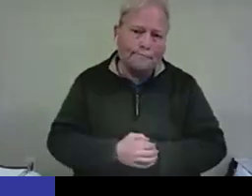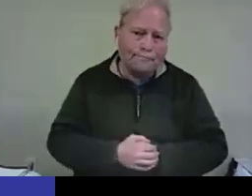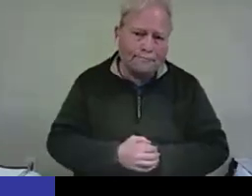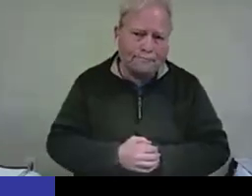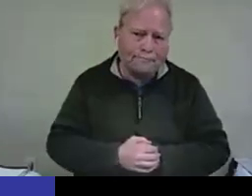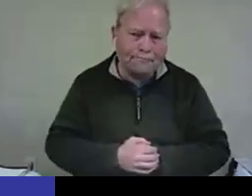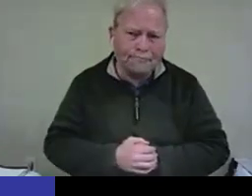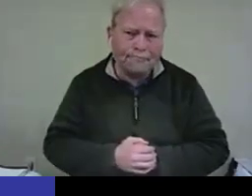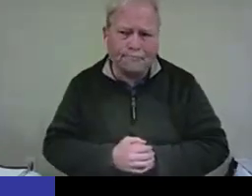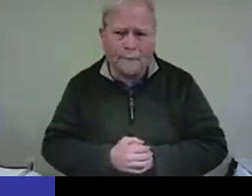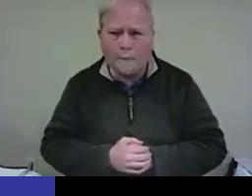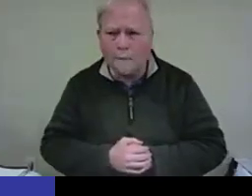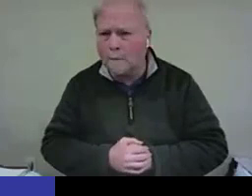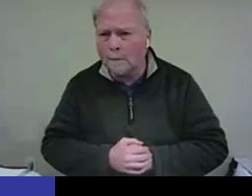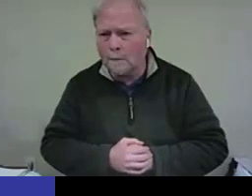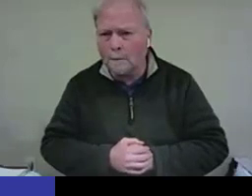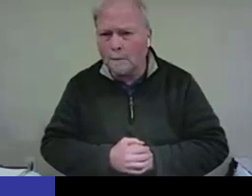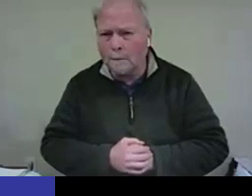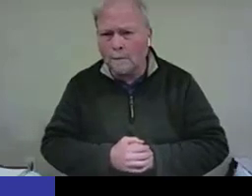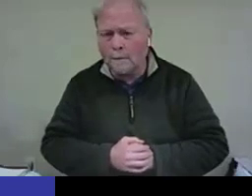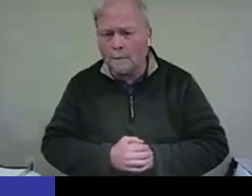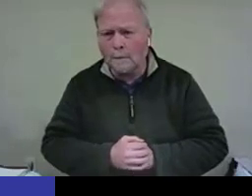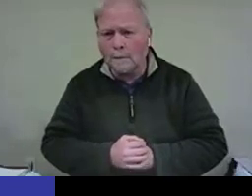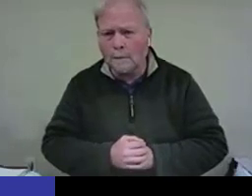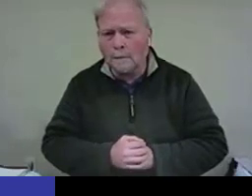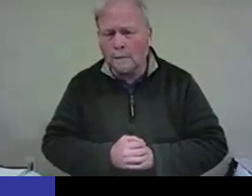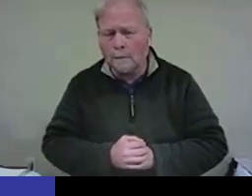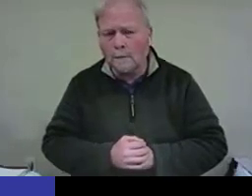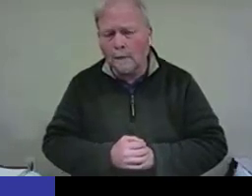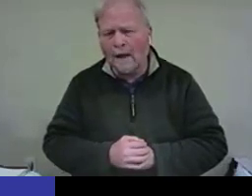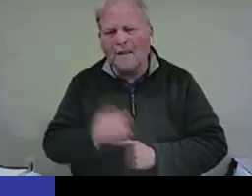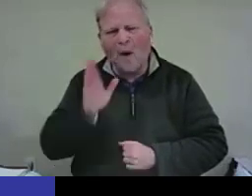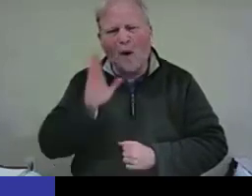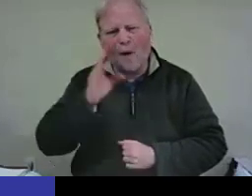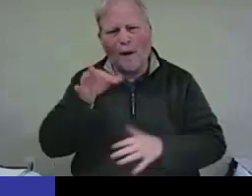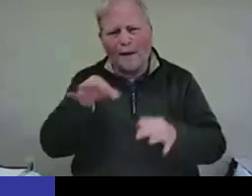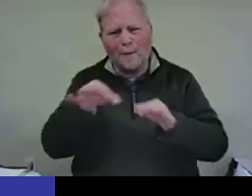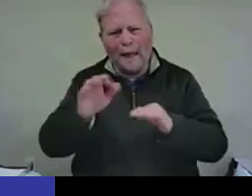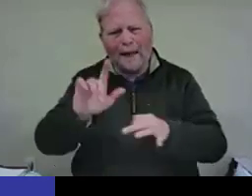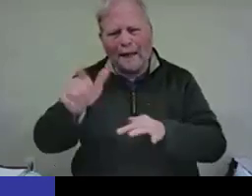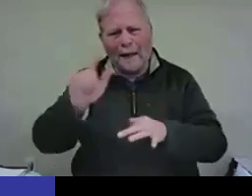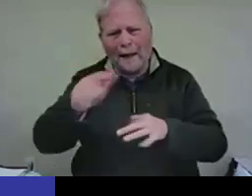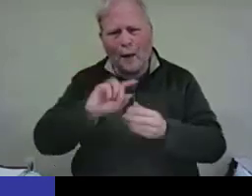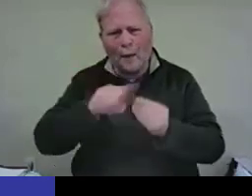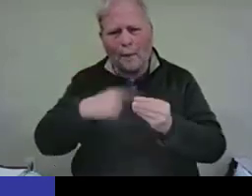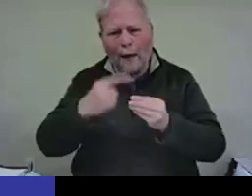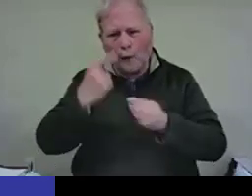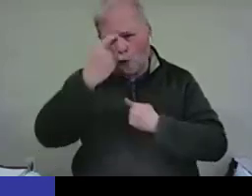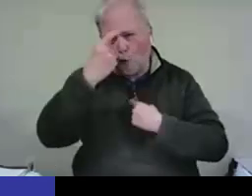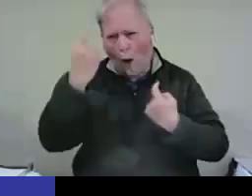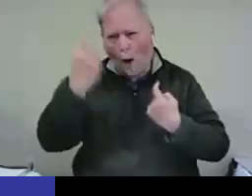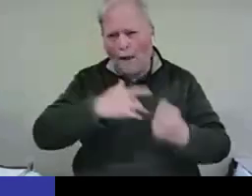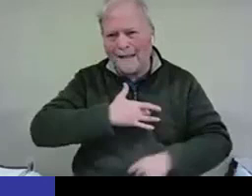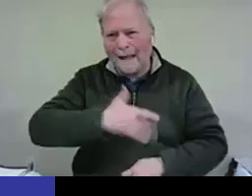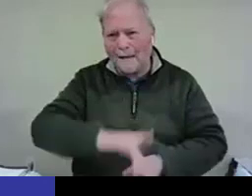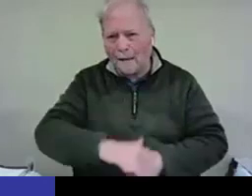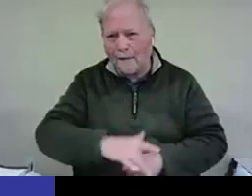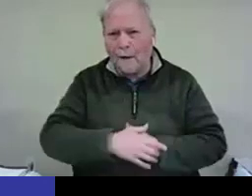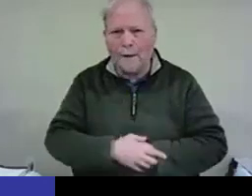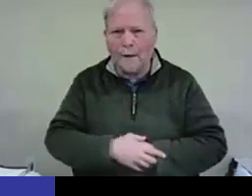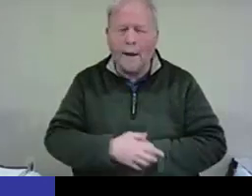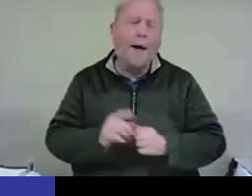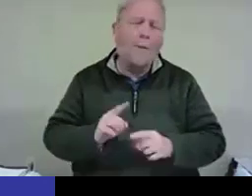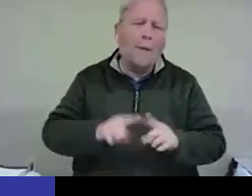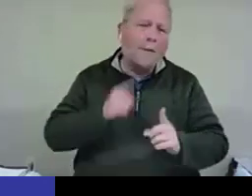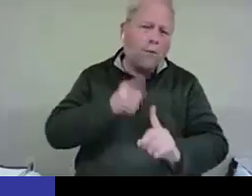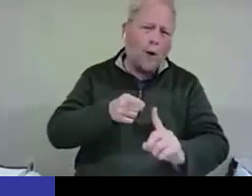There are, which I'll get into later. So you want to ask yourself, when do I want to do the